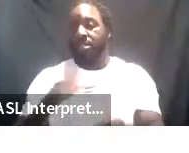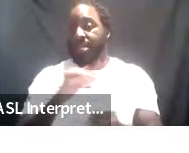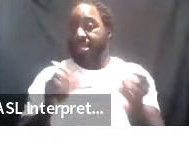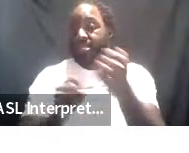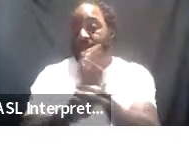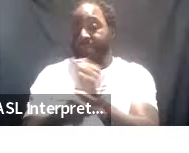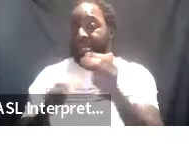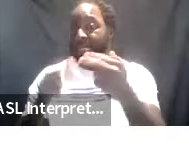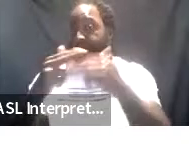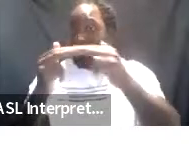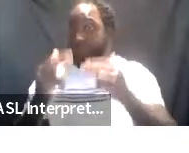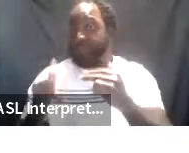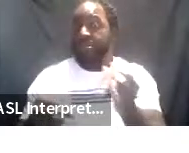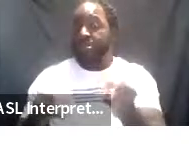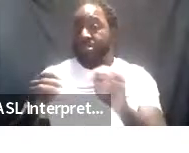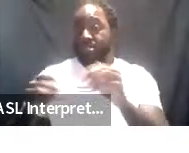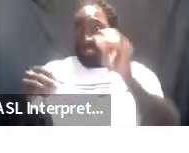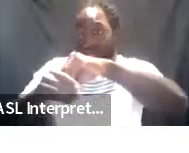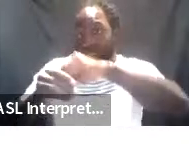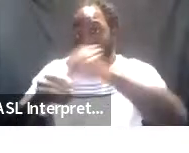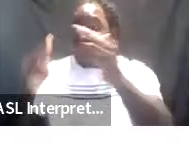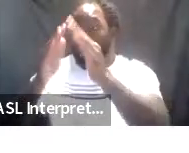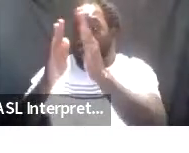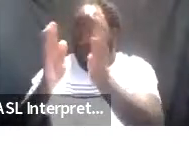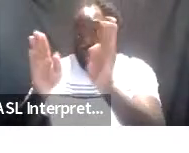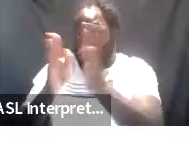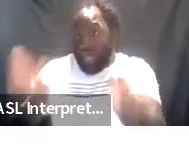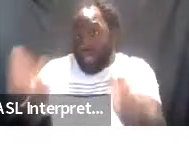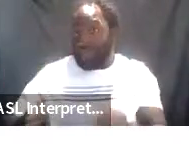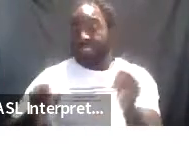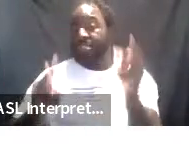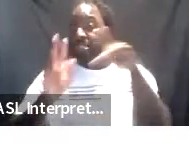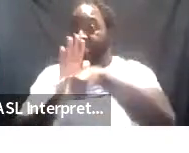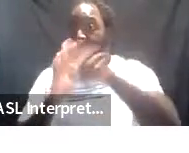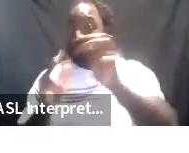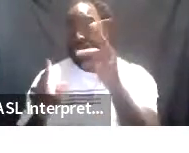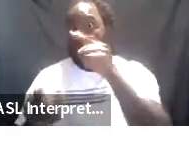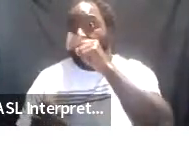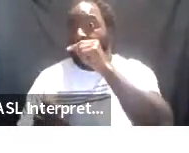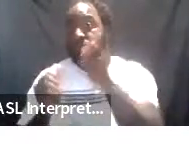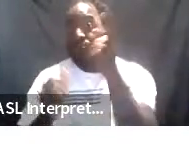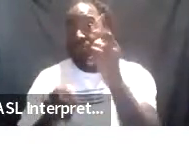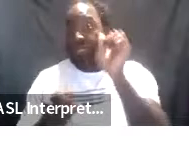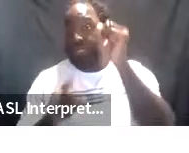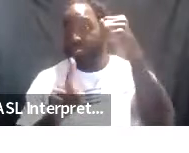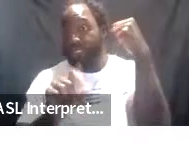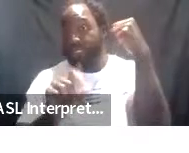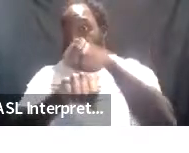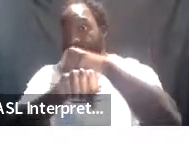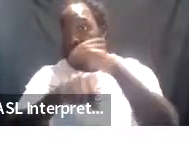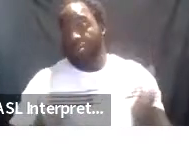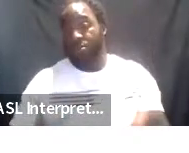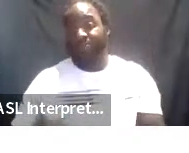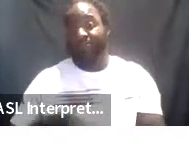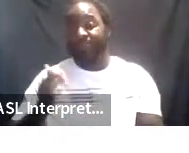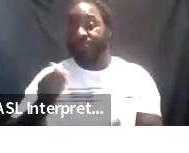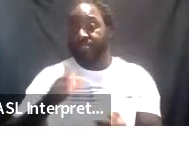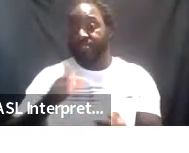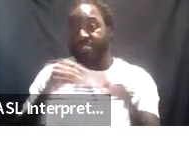housing, and can kill two birds with one stone, create more housing and give new life to those underutilized